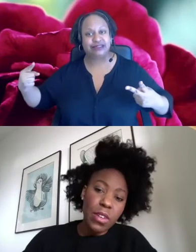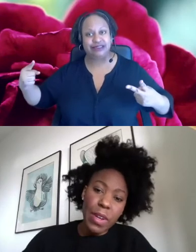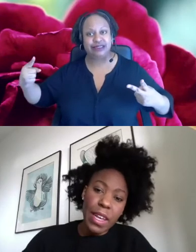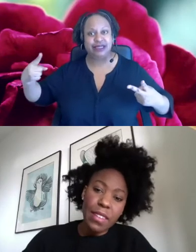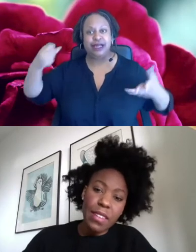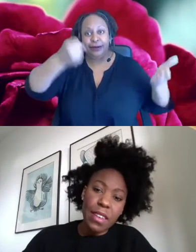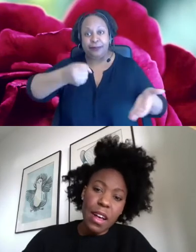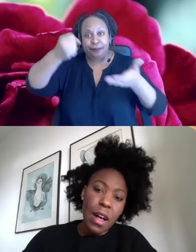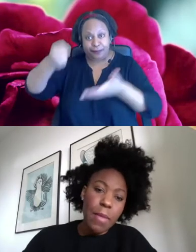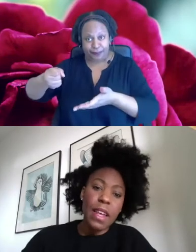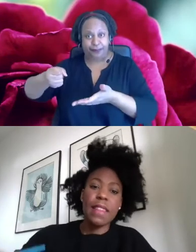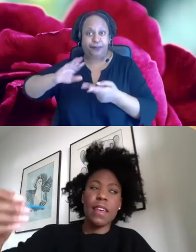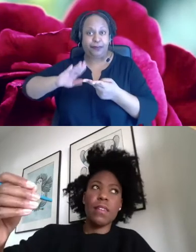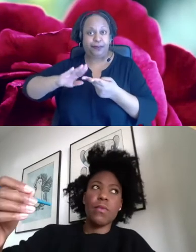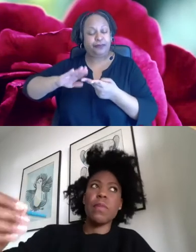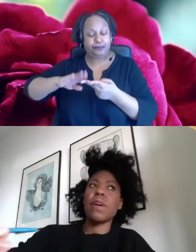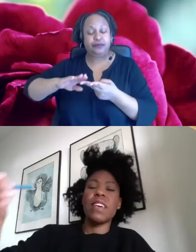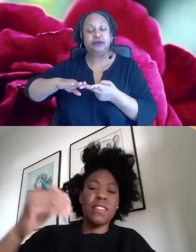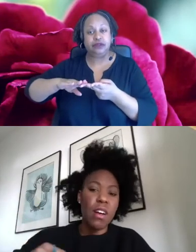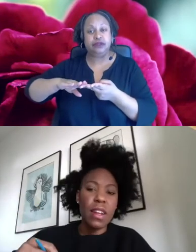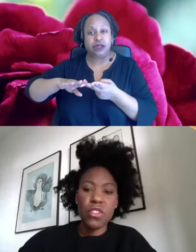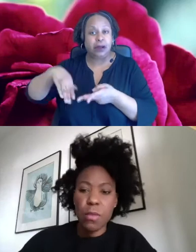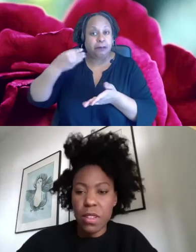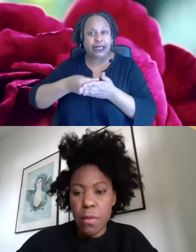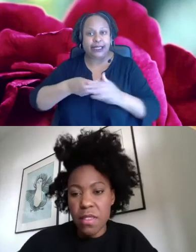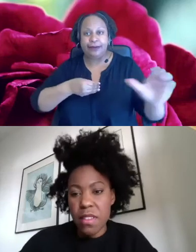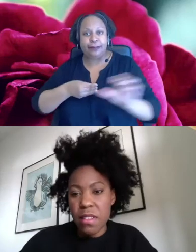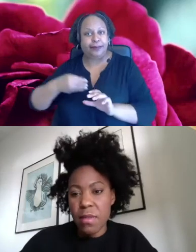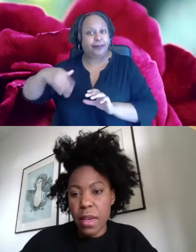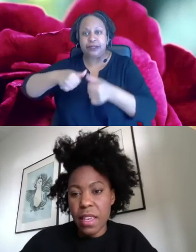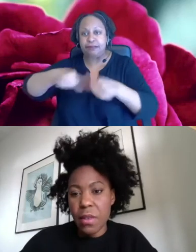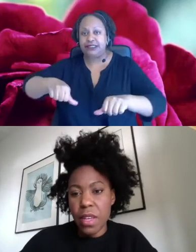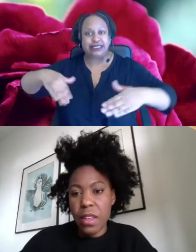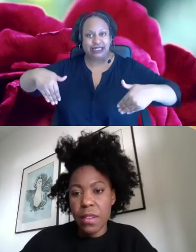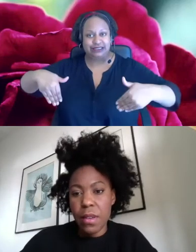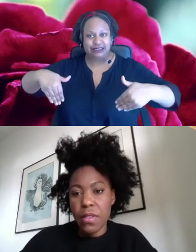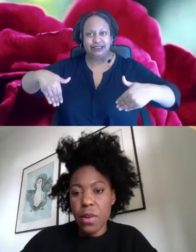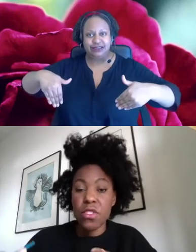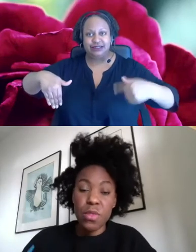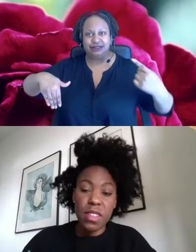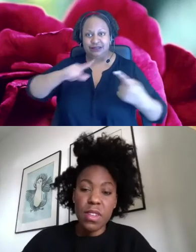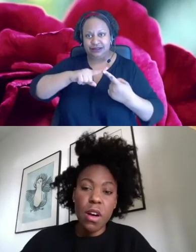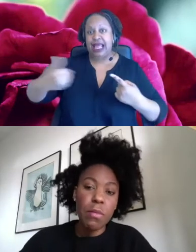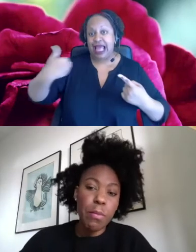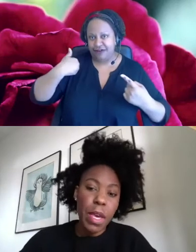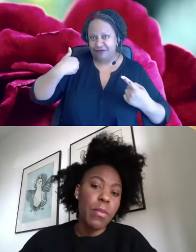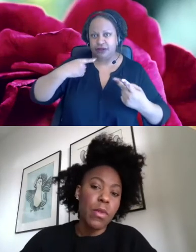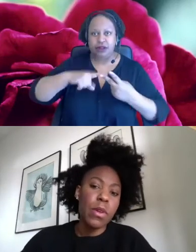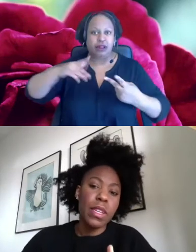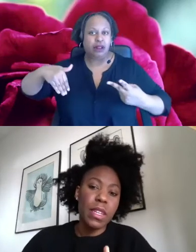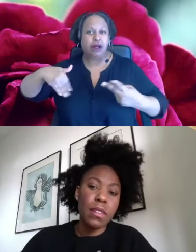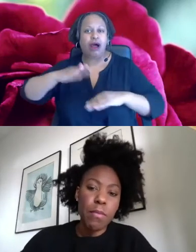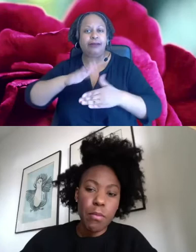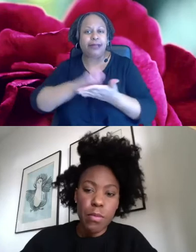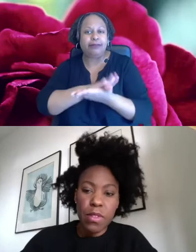a grant where the money has not actually been deposited into my account yet. So I've just received it on paper